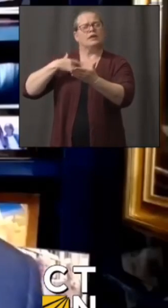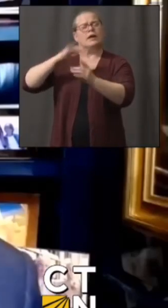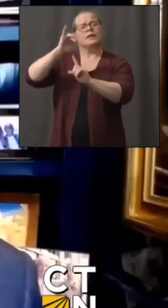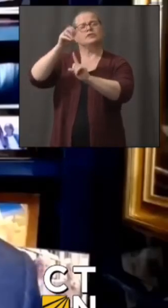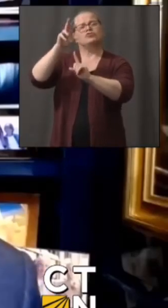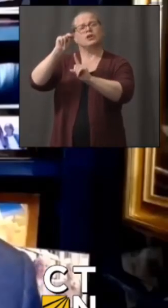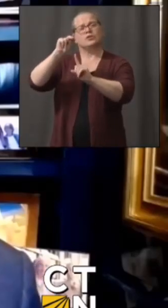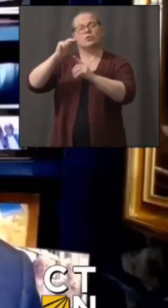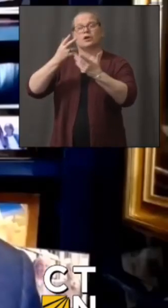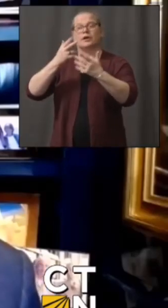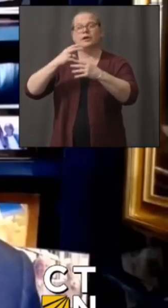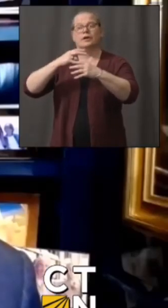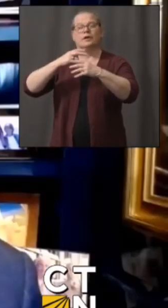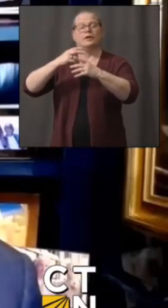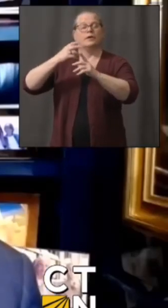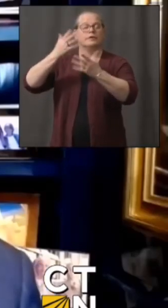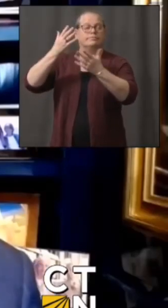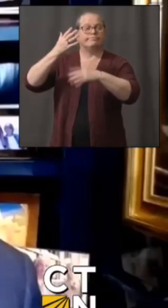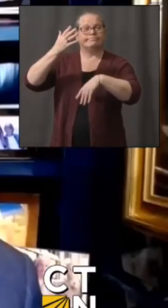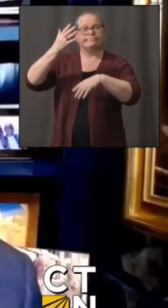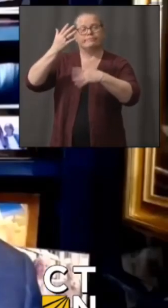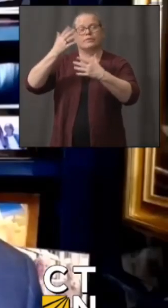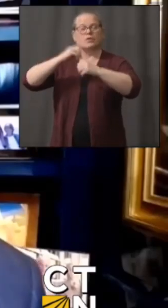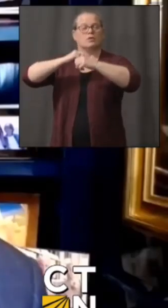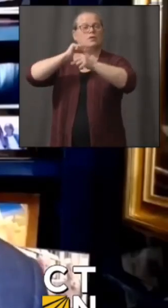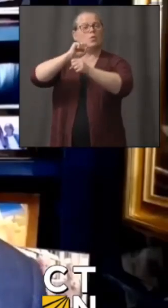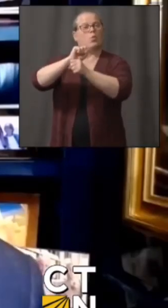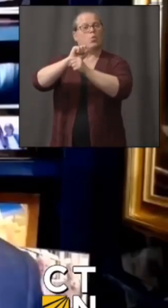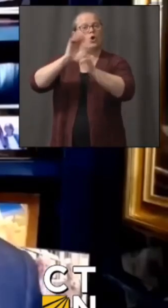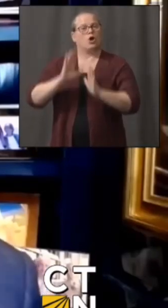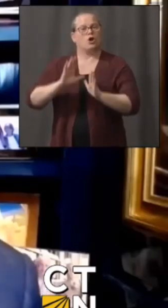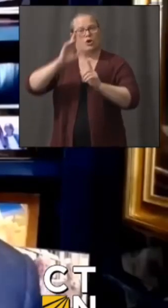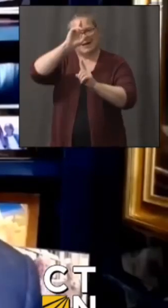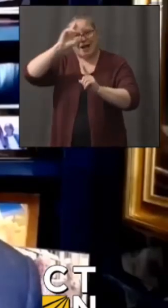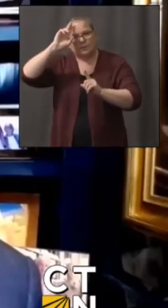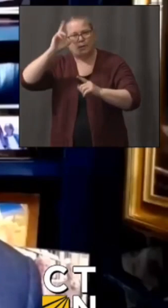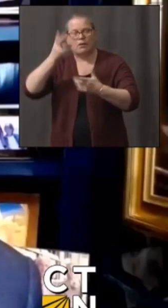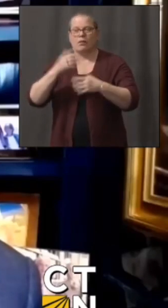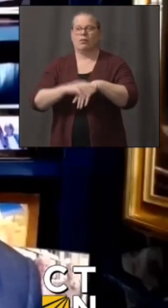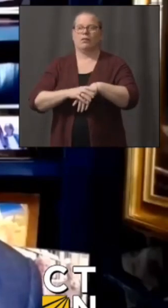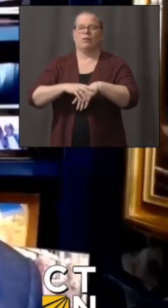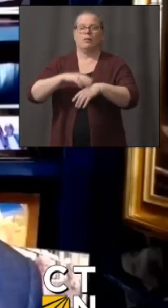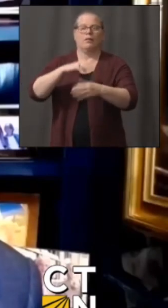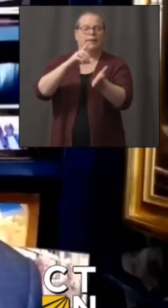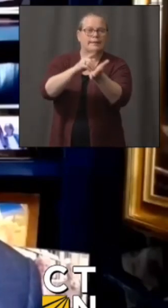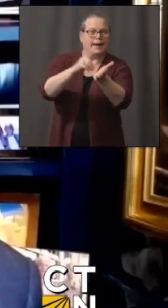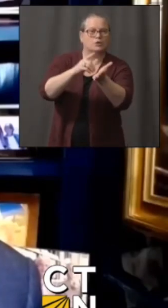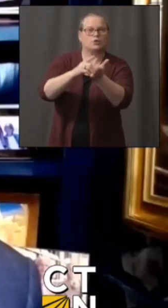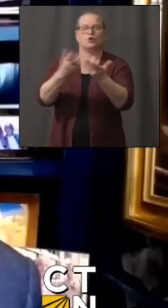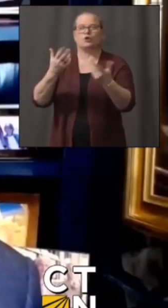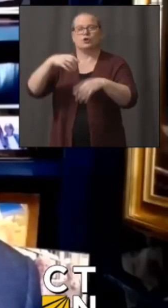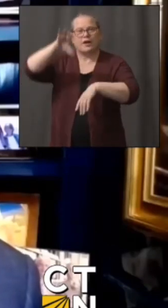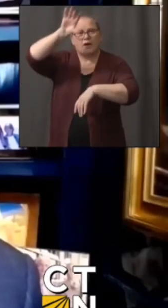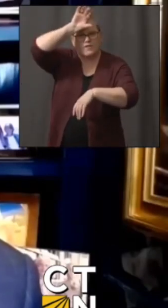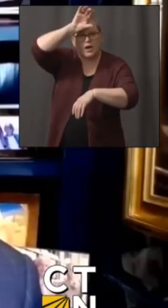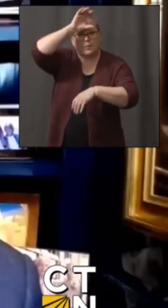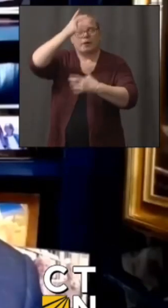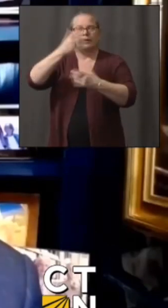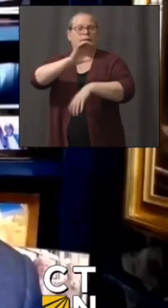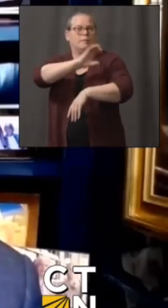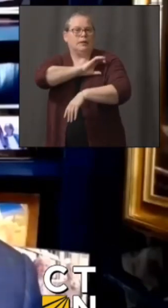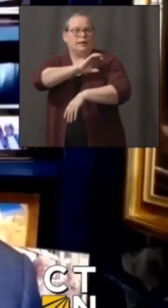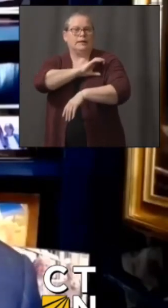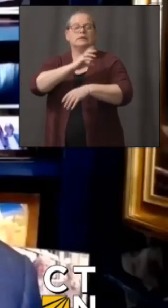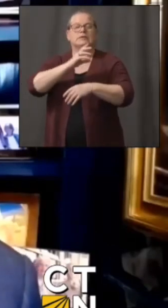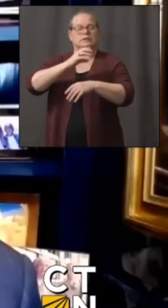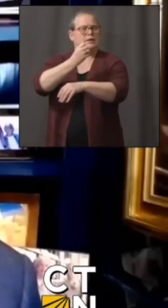to protect the economy. So we are going to need a bridge to that time when we have a vast majority of our population vaccinated and our